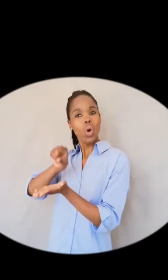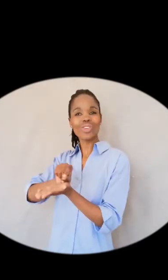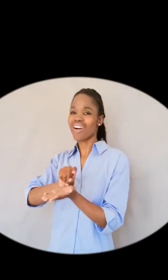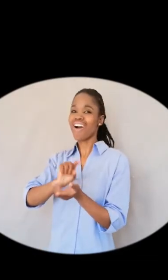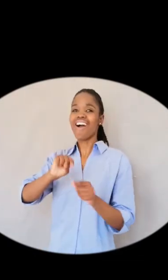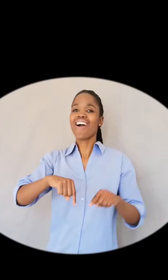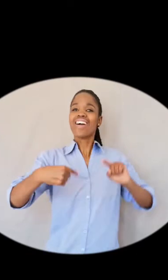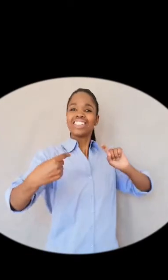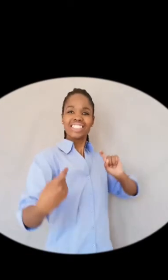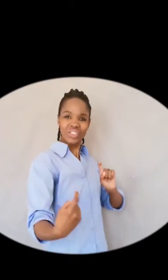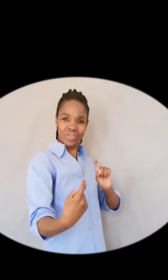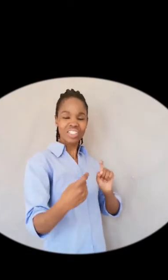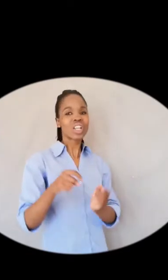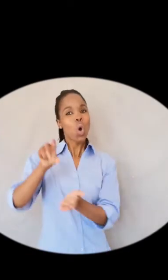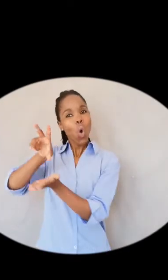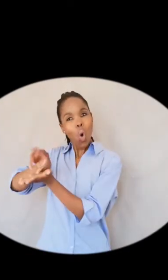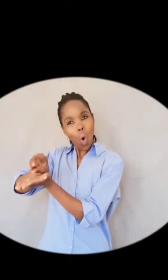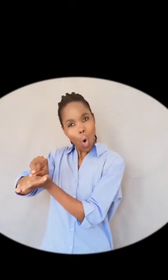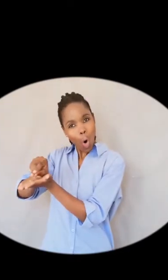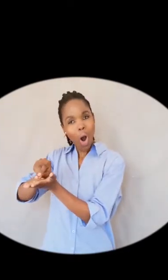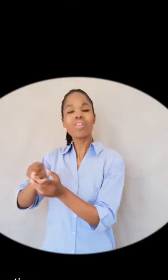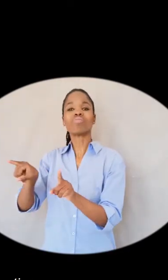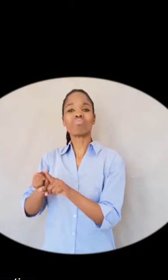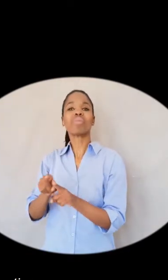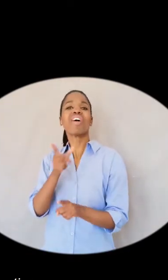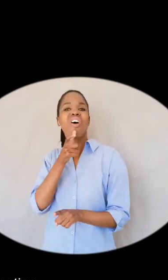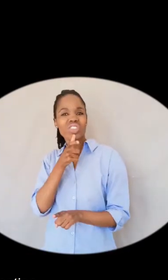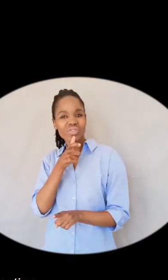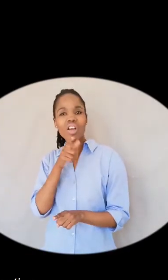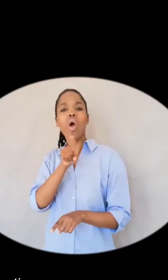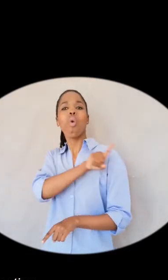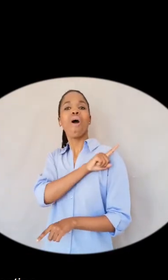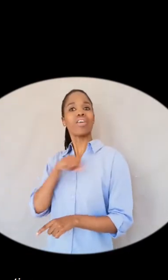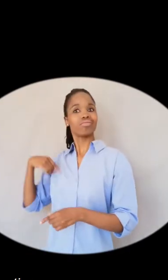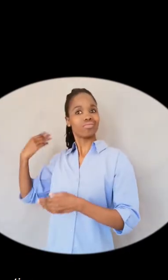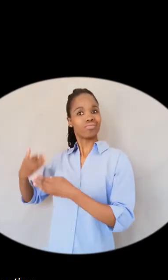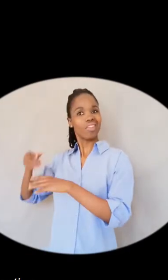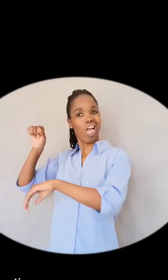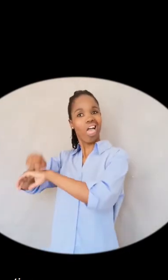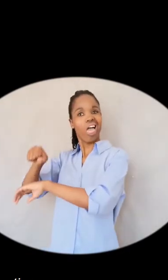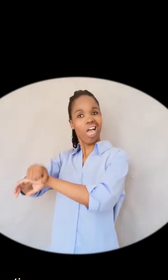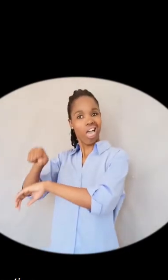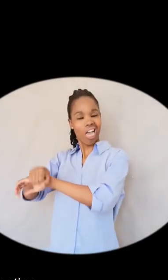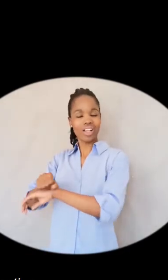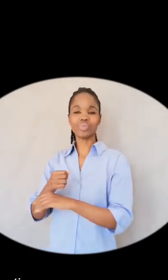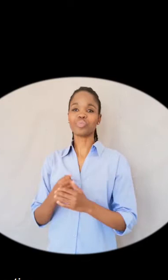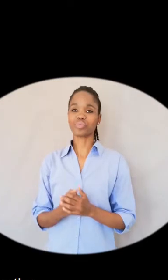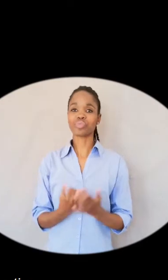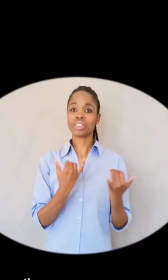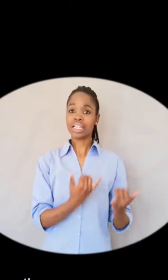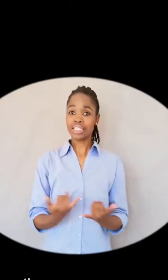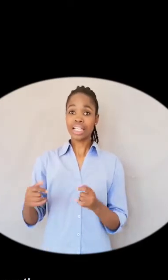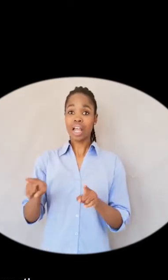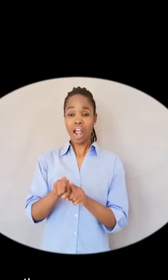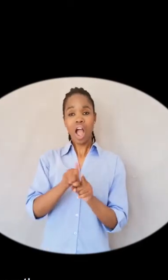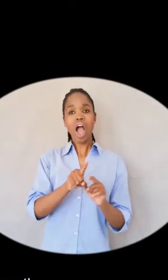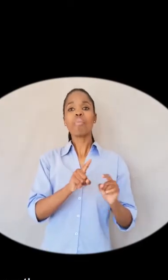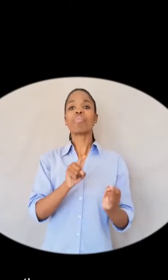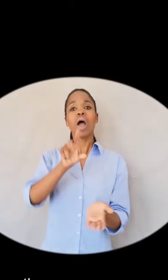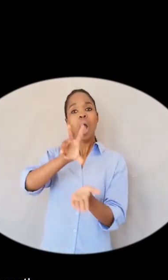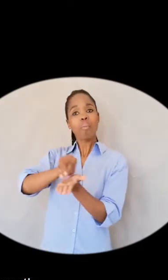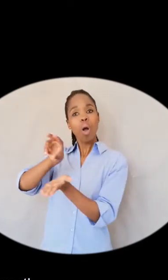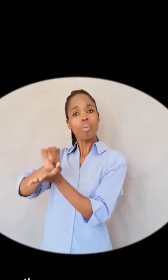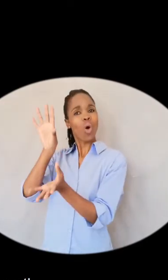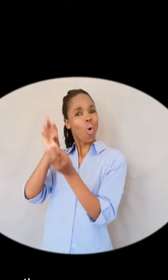we starting with audio mainly because it's the low hanging fruit, which no one was paying attention to. Cool. Very